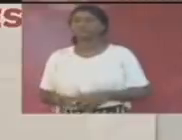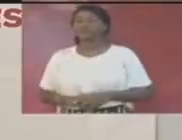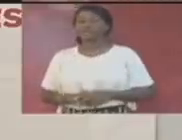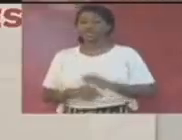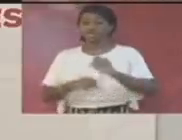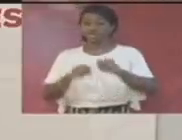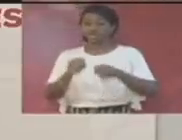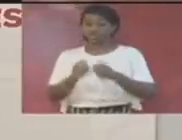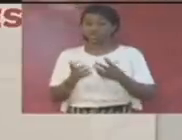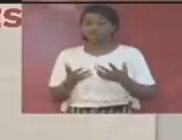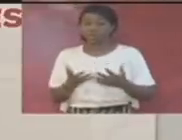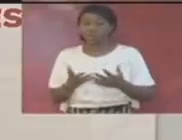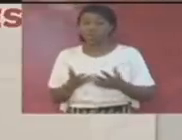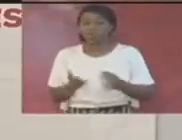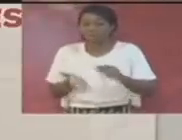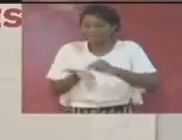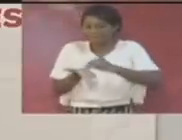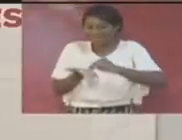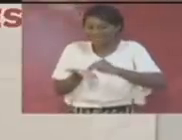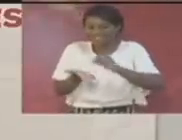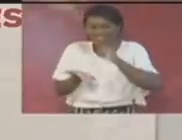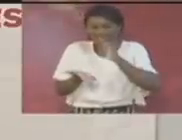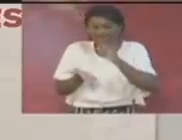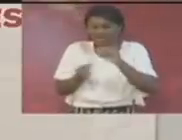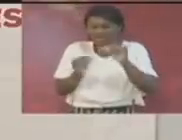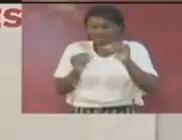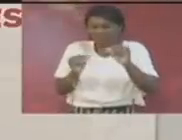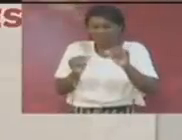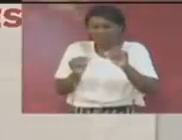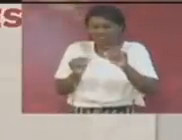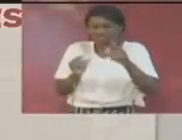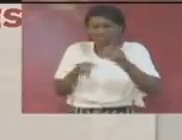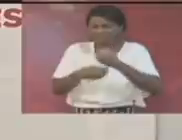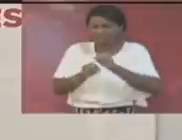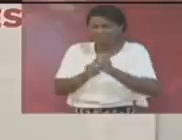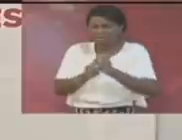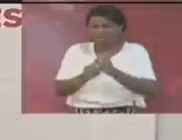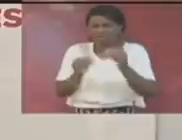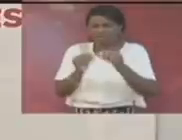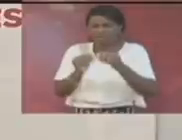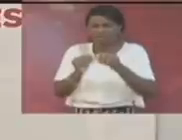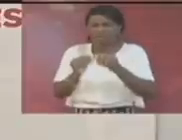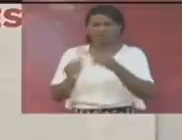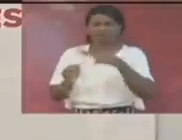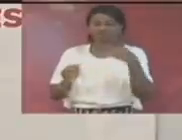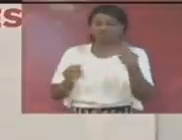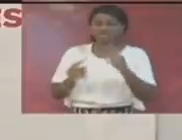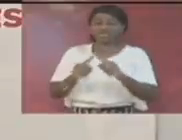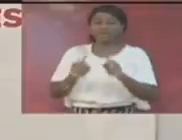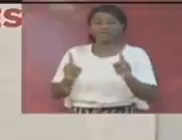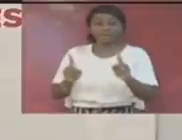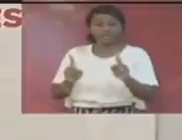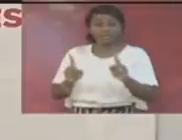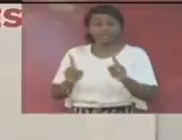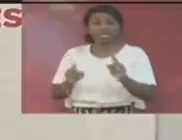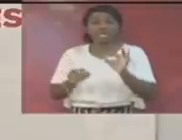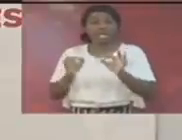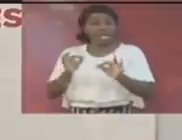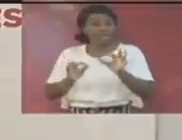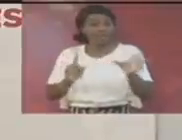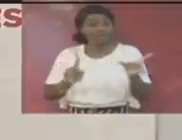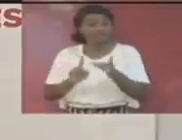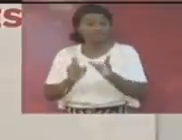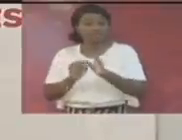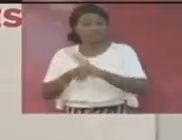the treatment doesn't put you at higher risk of getting COVID, the treatment may put you at higher risk of the more severe complications,